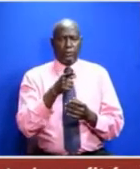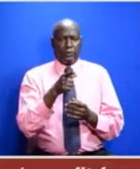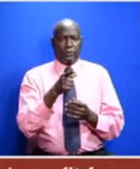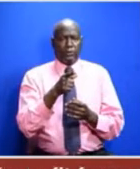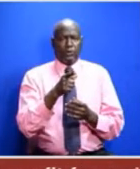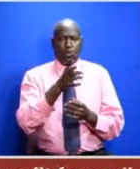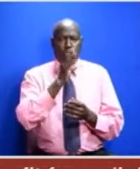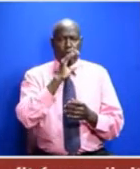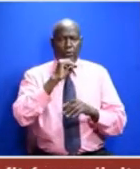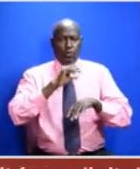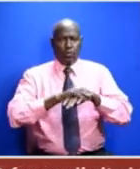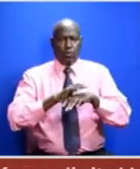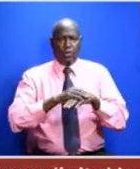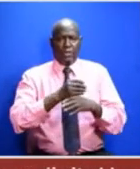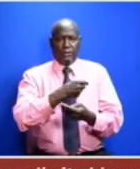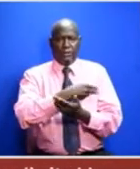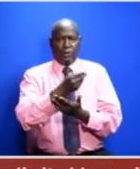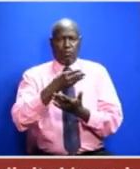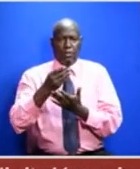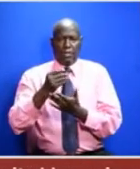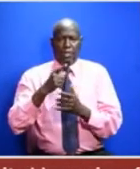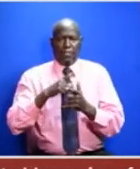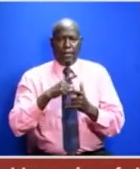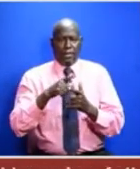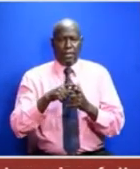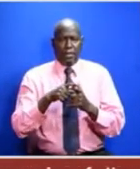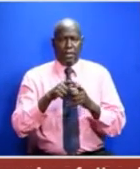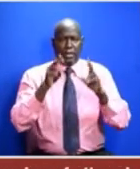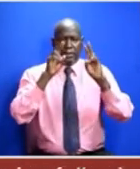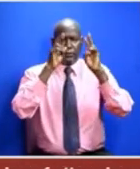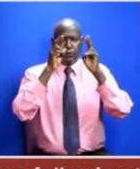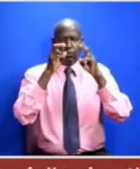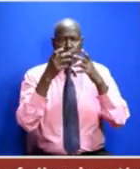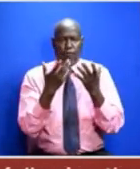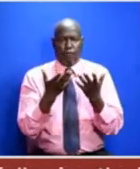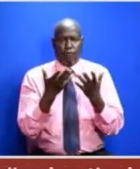in good supply, yeah, then obviously the issue of